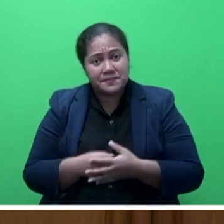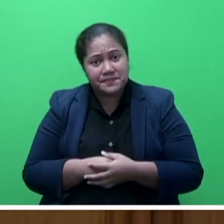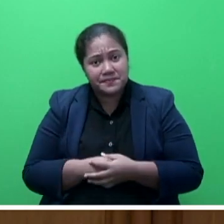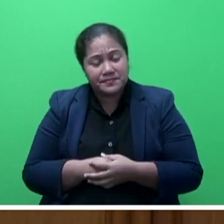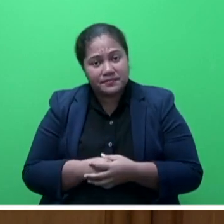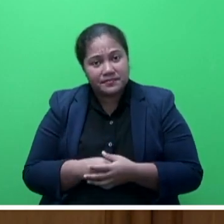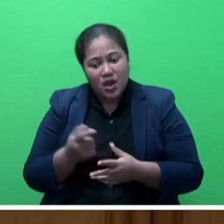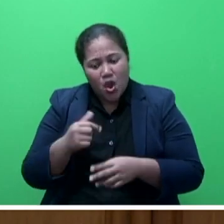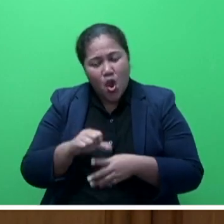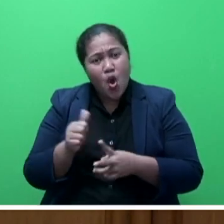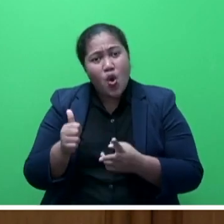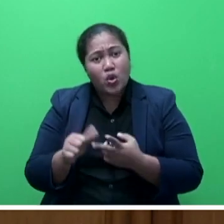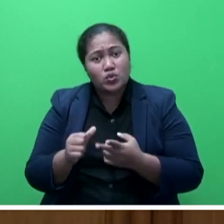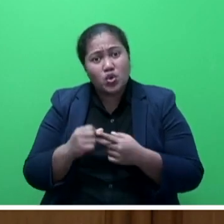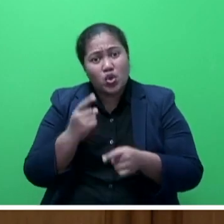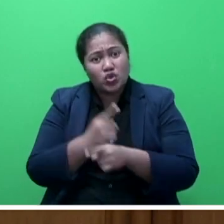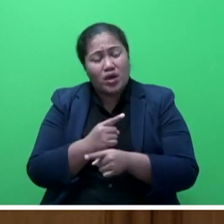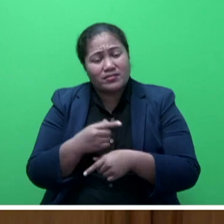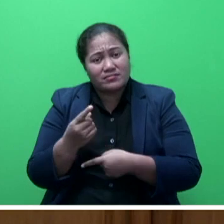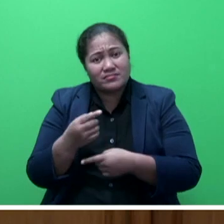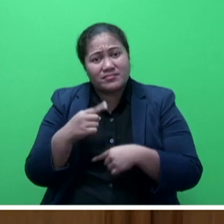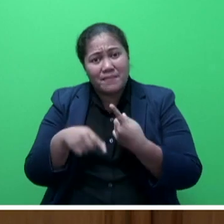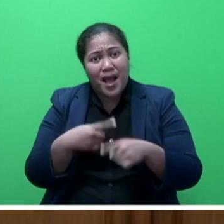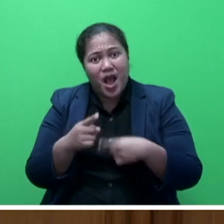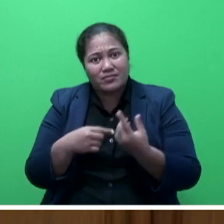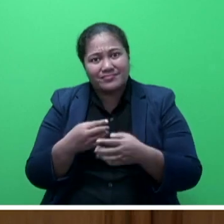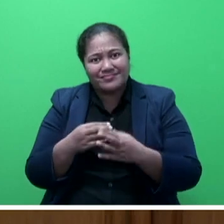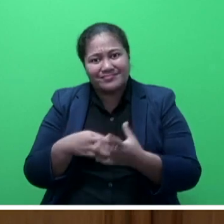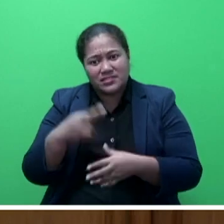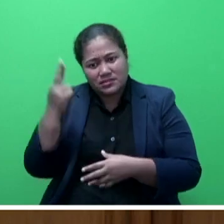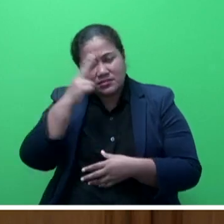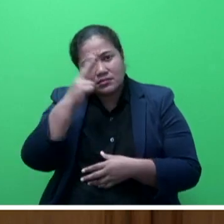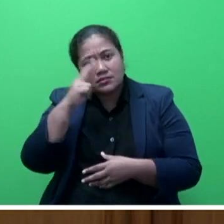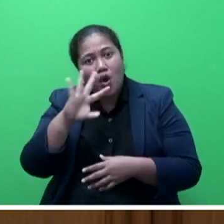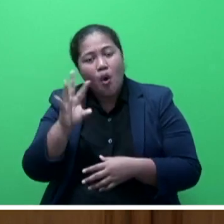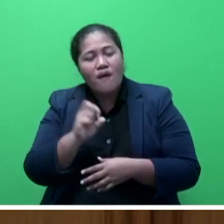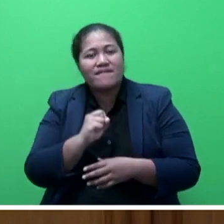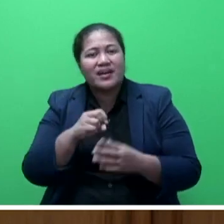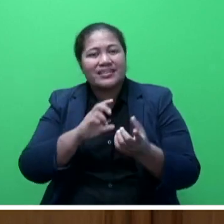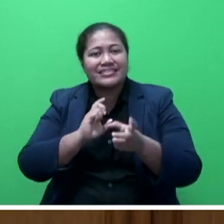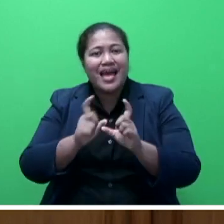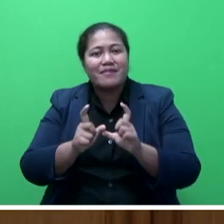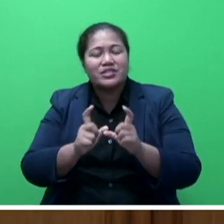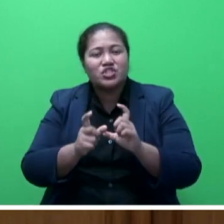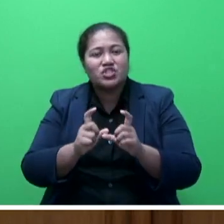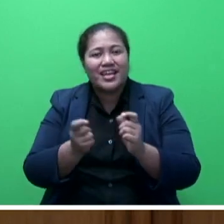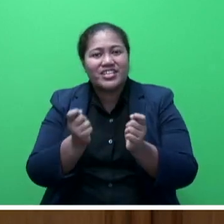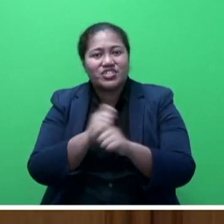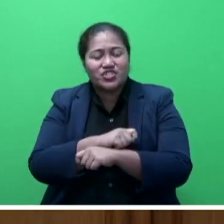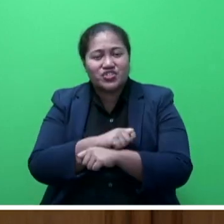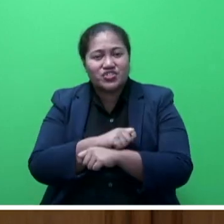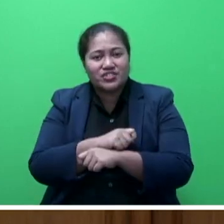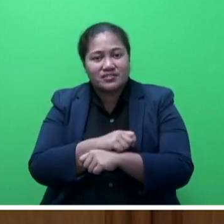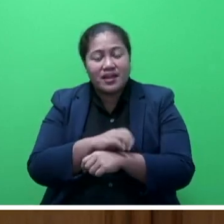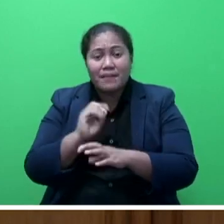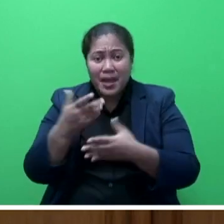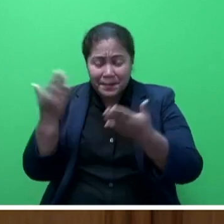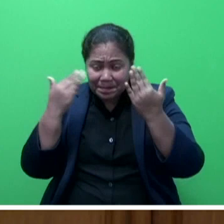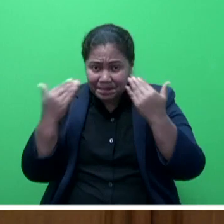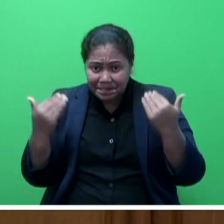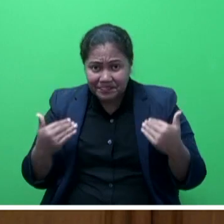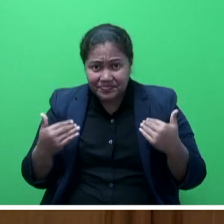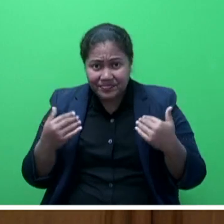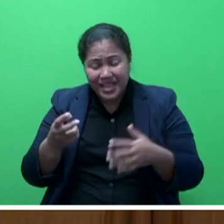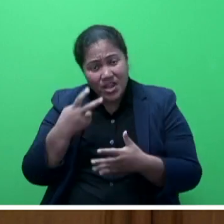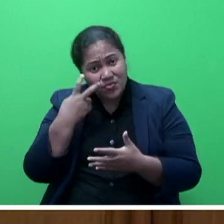also addressing the ongoing threats of climate change. Honorable Speaker Say, in recognition of the